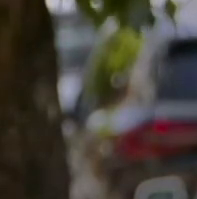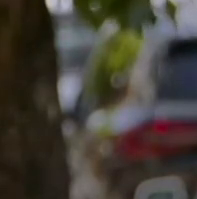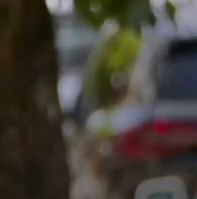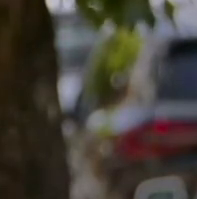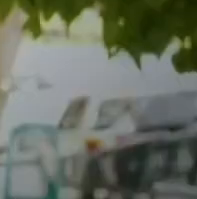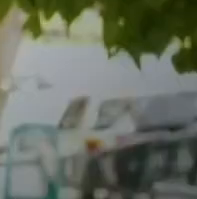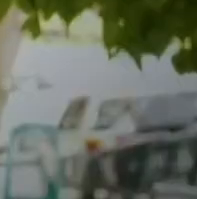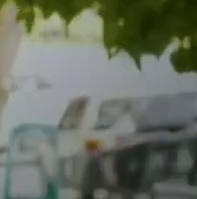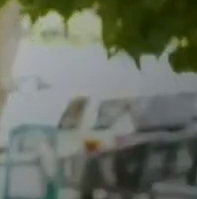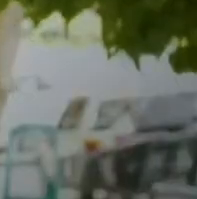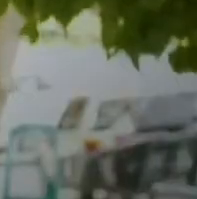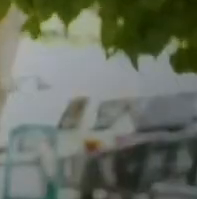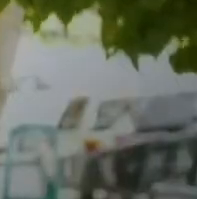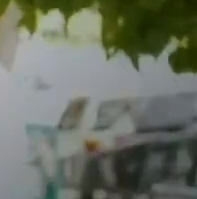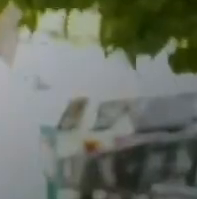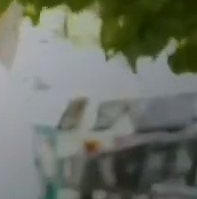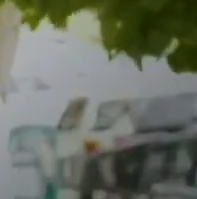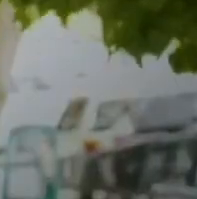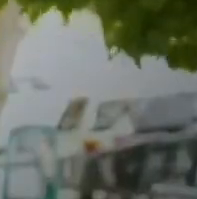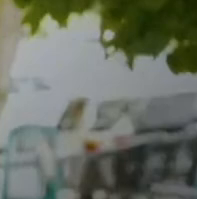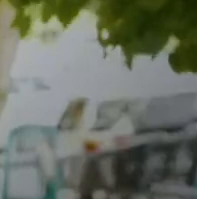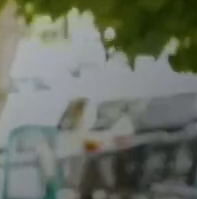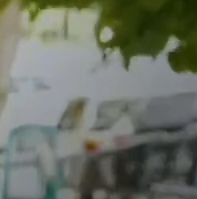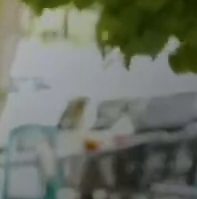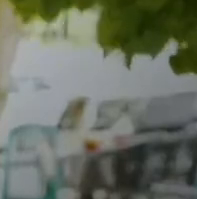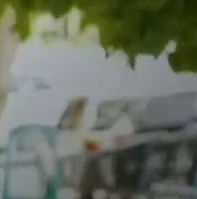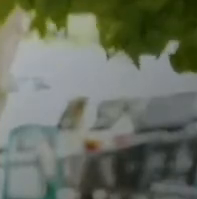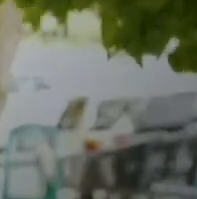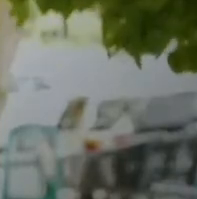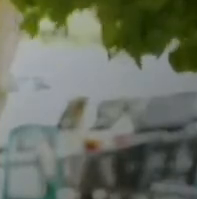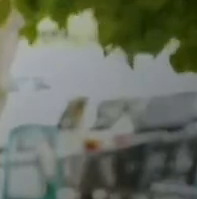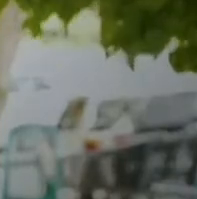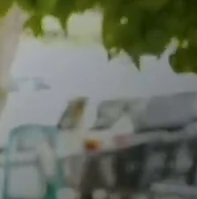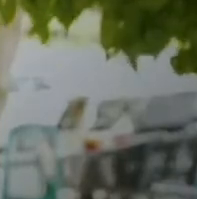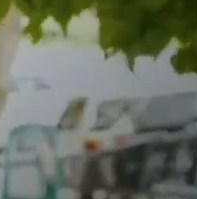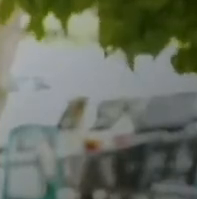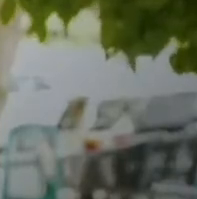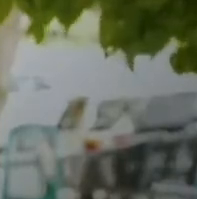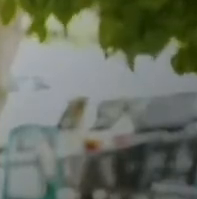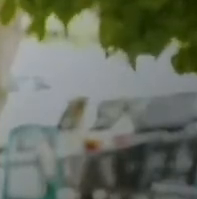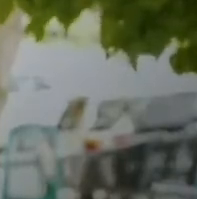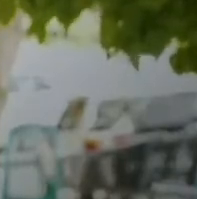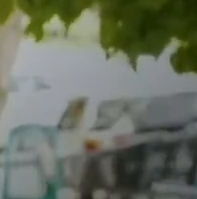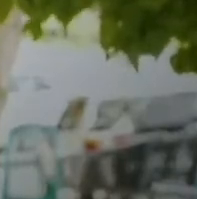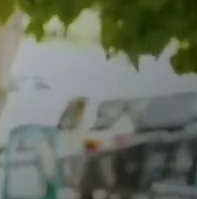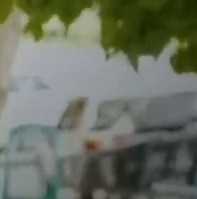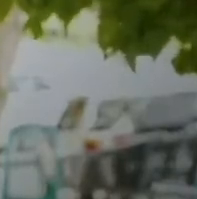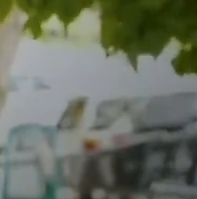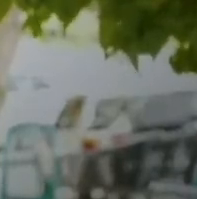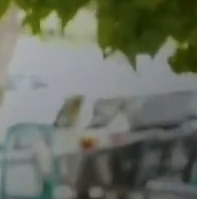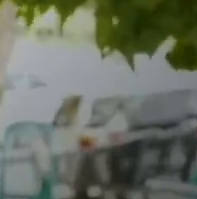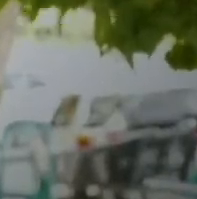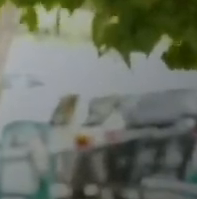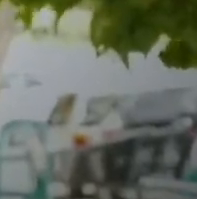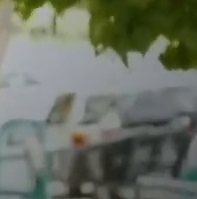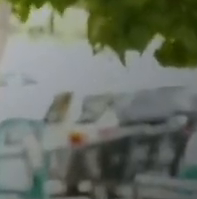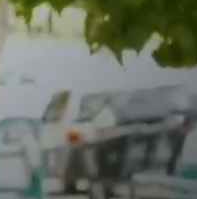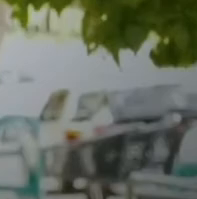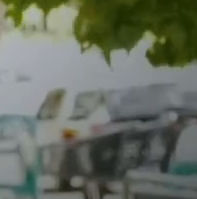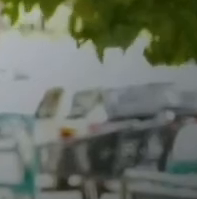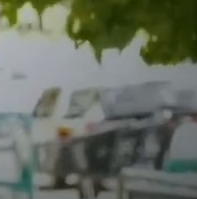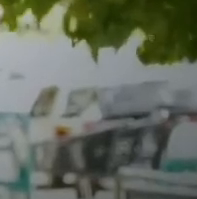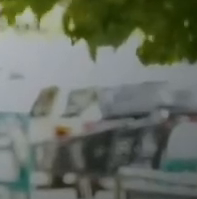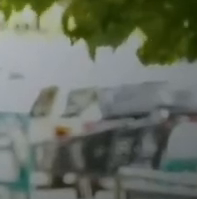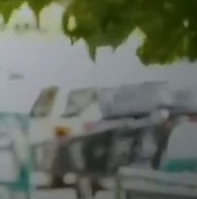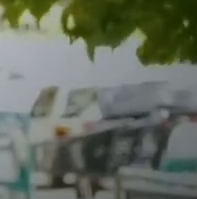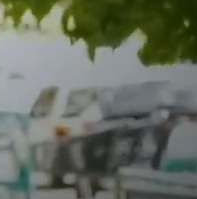so much. Nani ke batla fela hore mo premier ga o kopa bana ga na le malapa na le